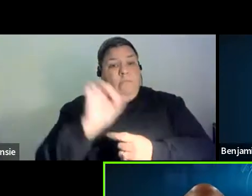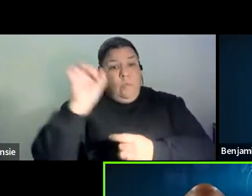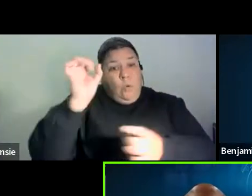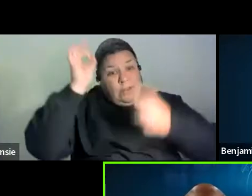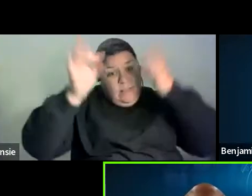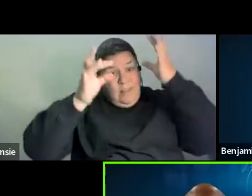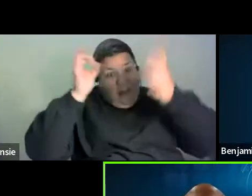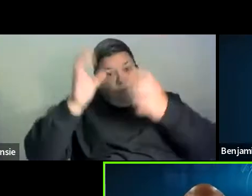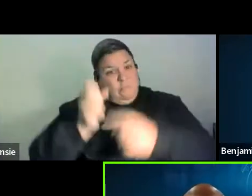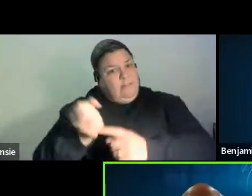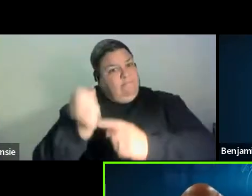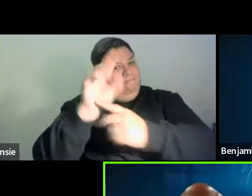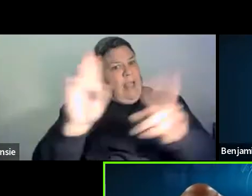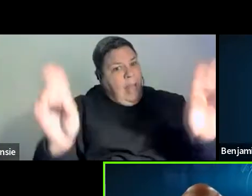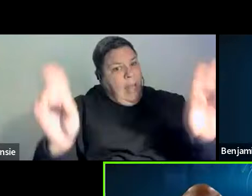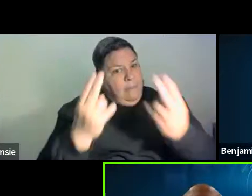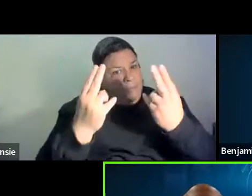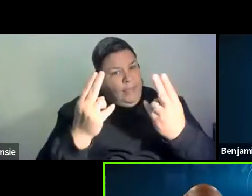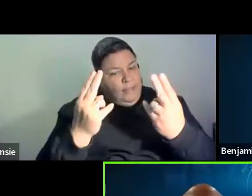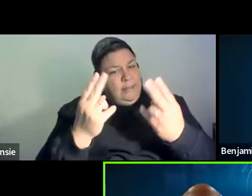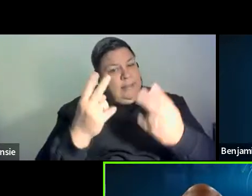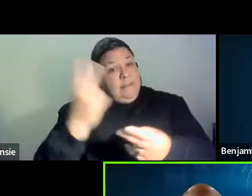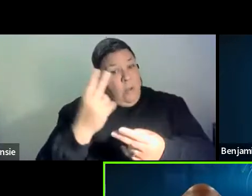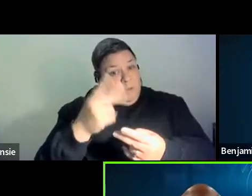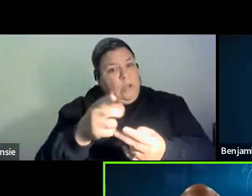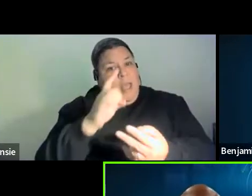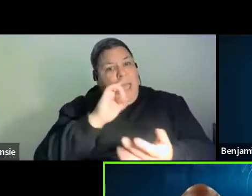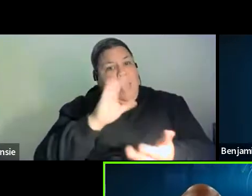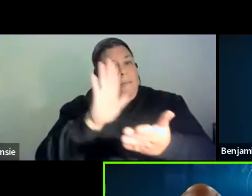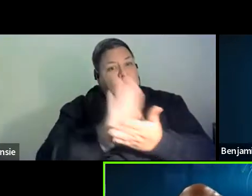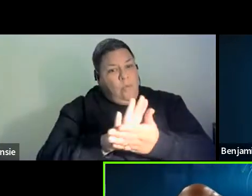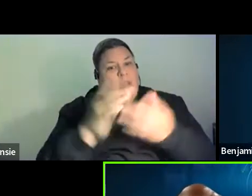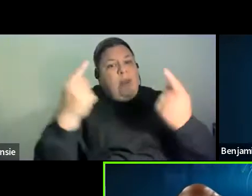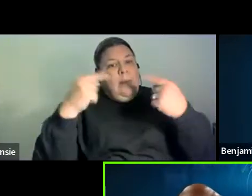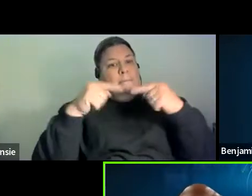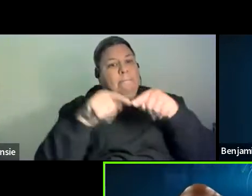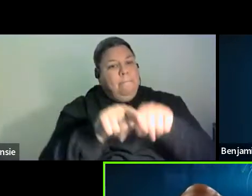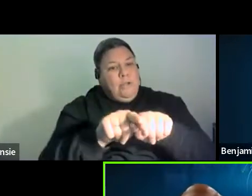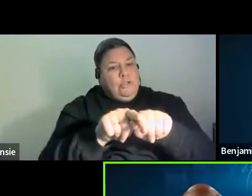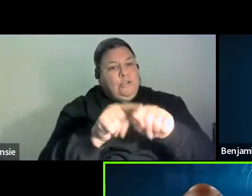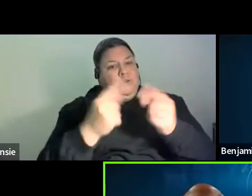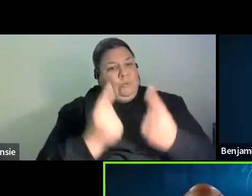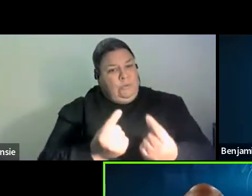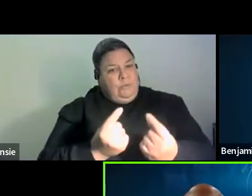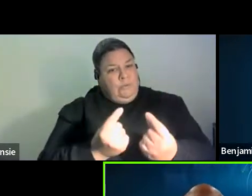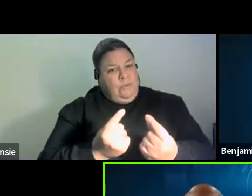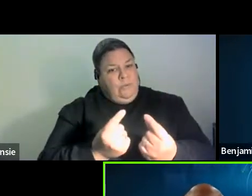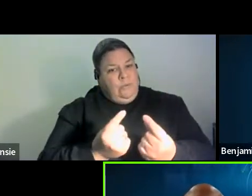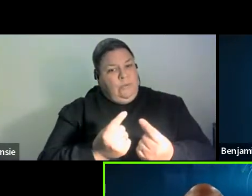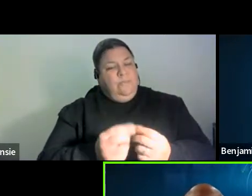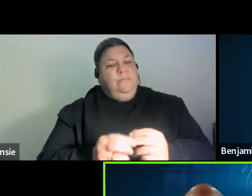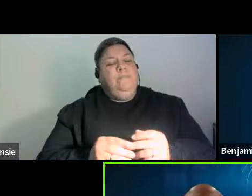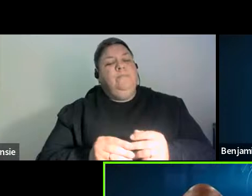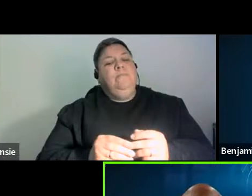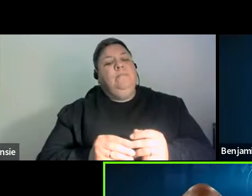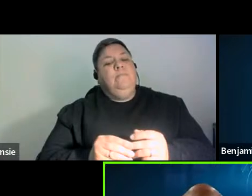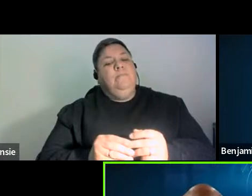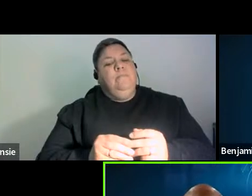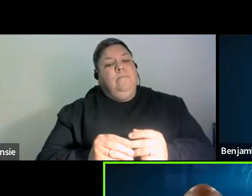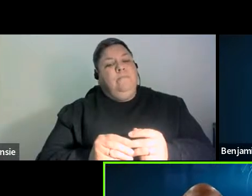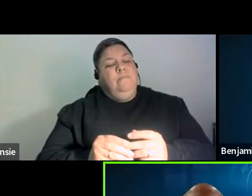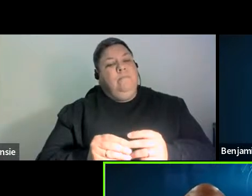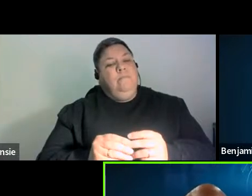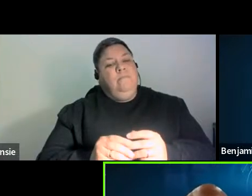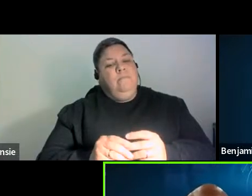details, on the same appointment, the merge can be done. So it's just one appointment for them to do so. So each